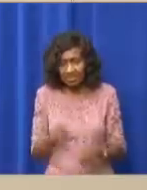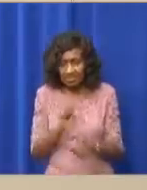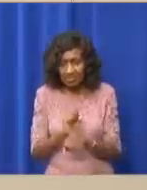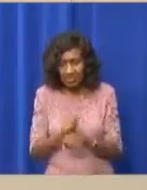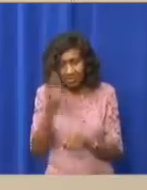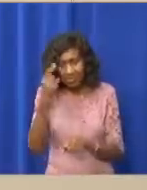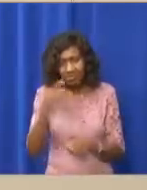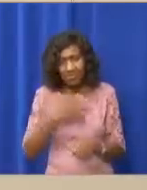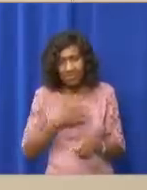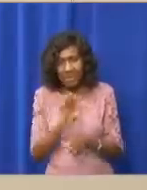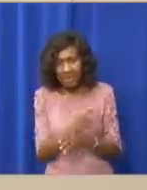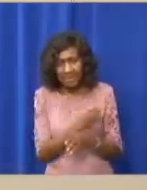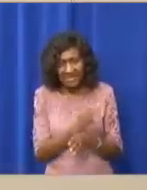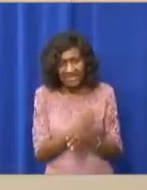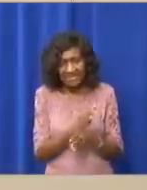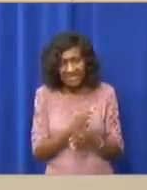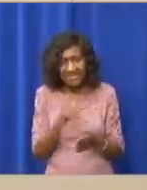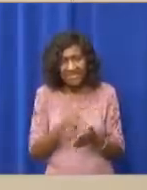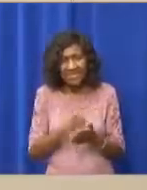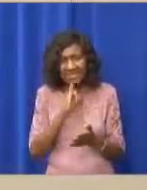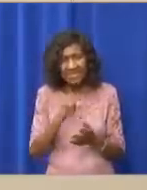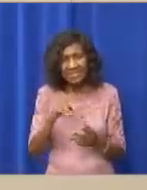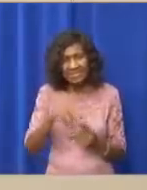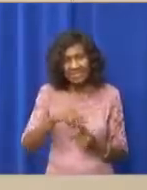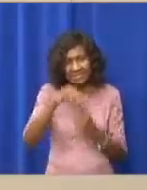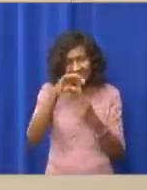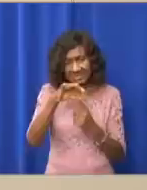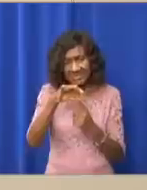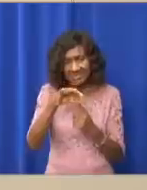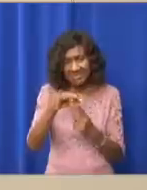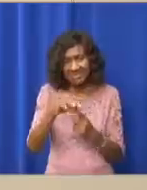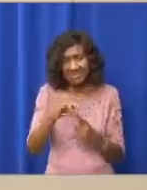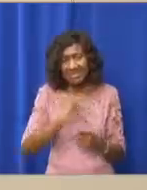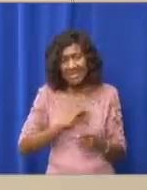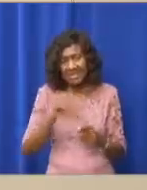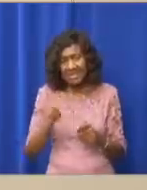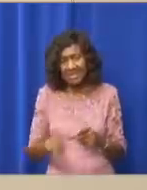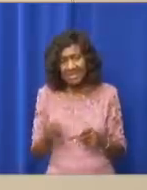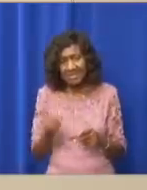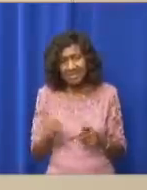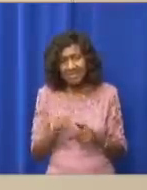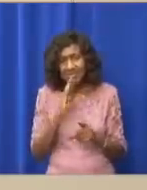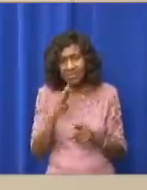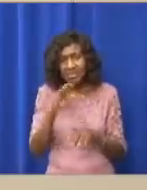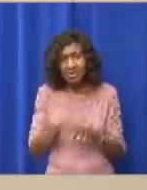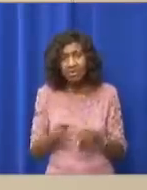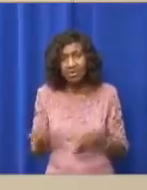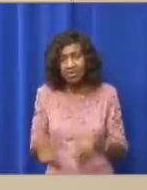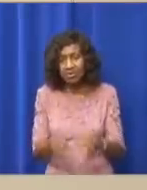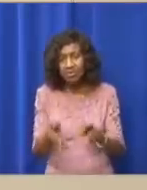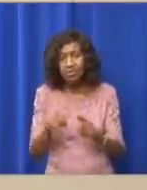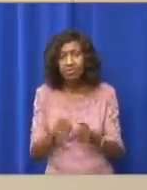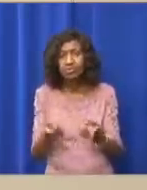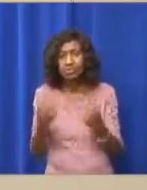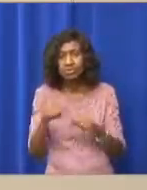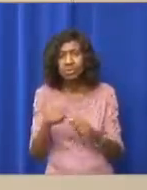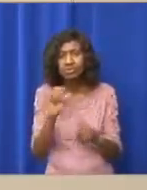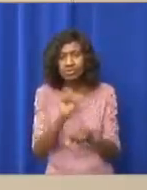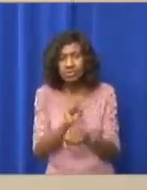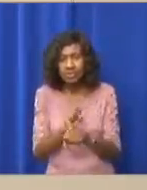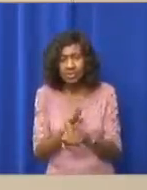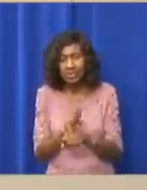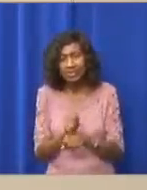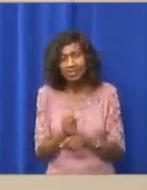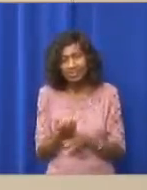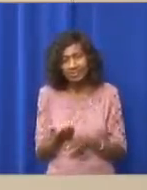been declared exempted, and I need them to be on the road so they can come to work, deliver,